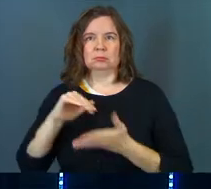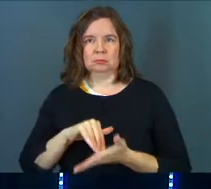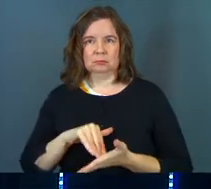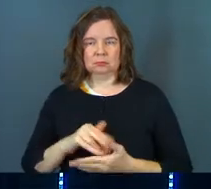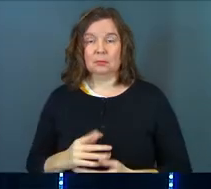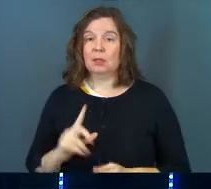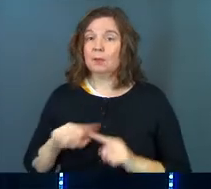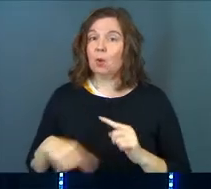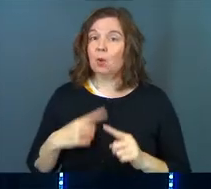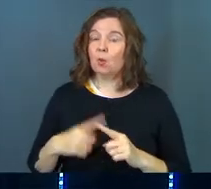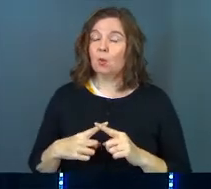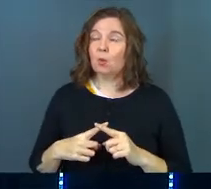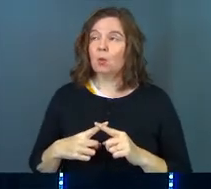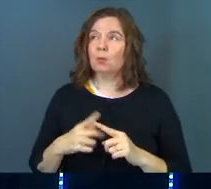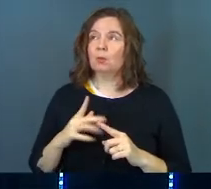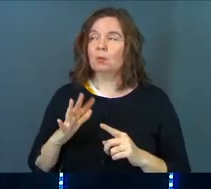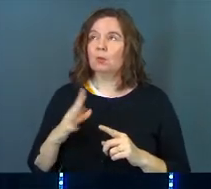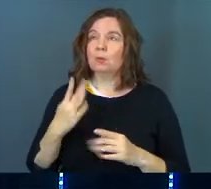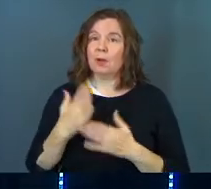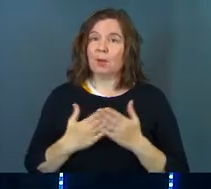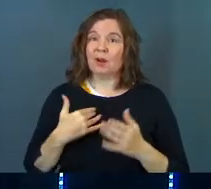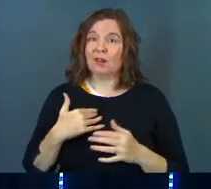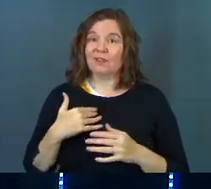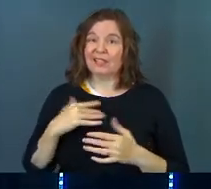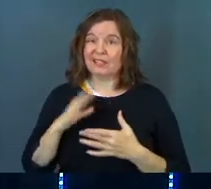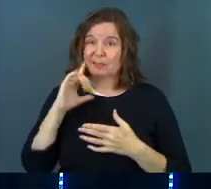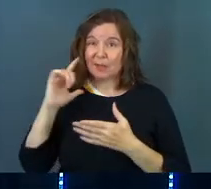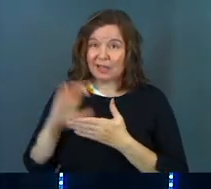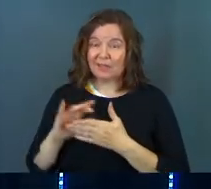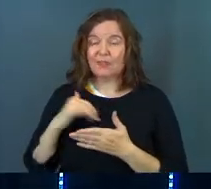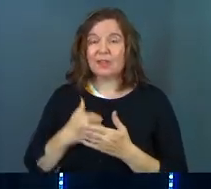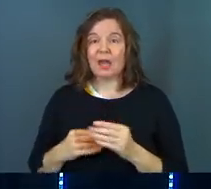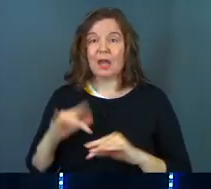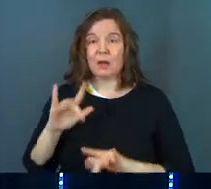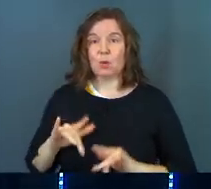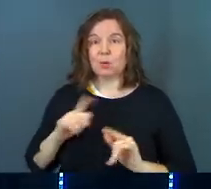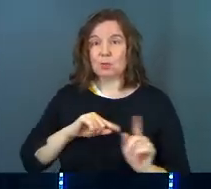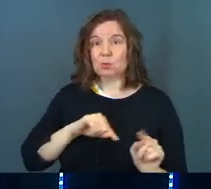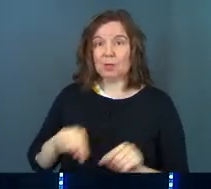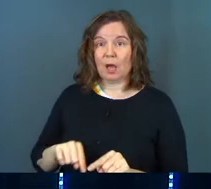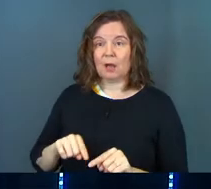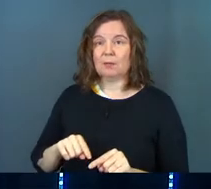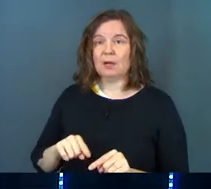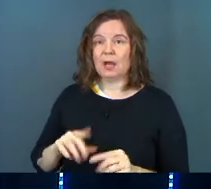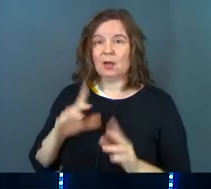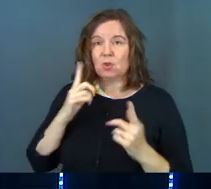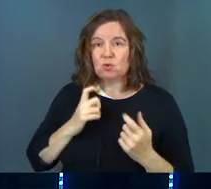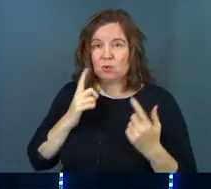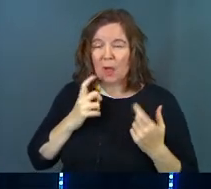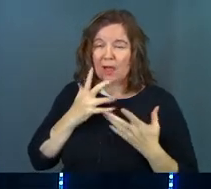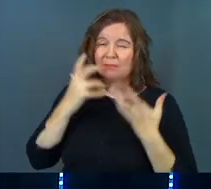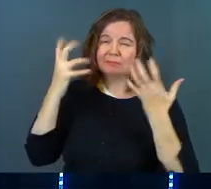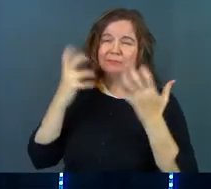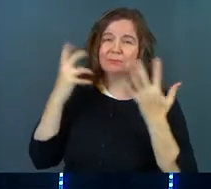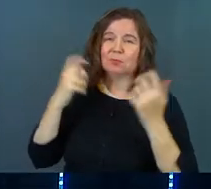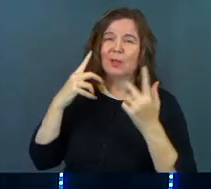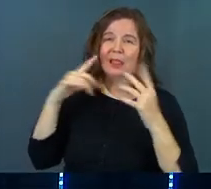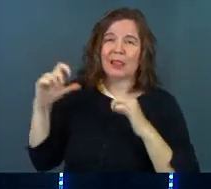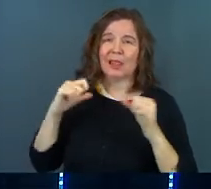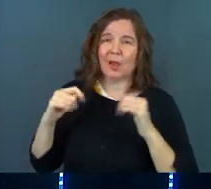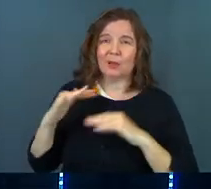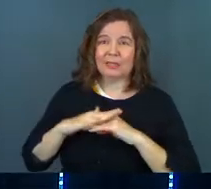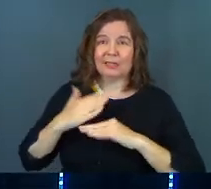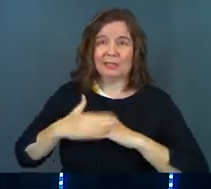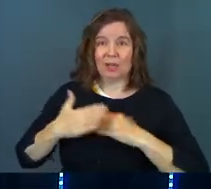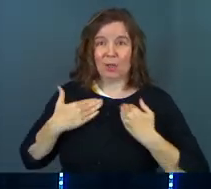revive. But one of part of this superstition was that mourners needed to come and they needed to cry and wail really loudly around